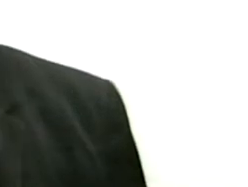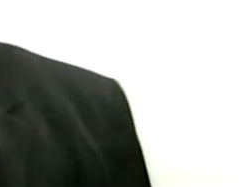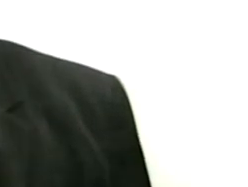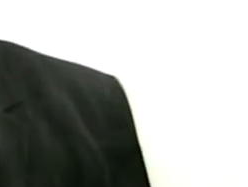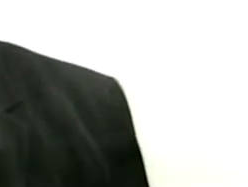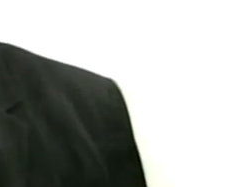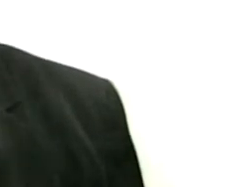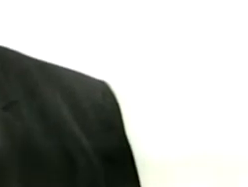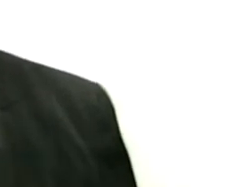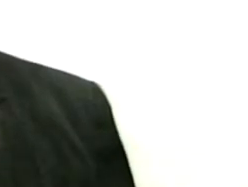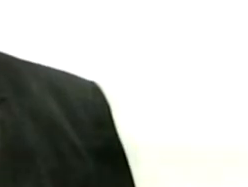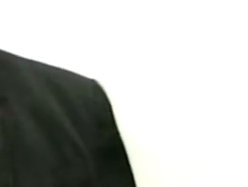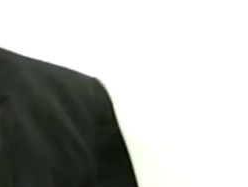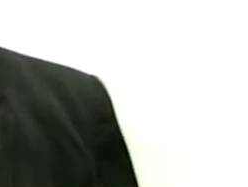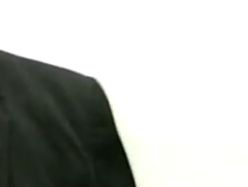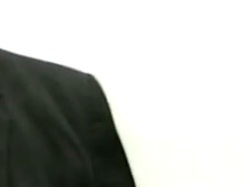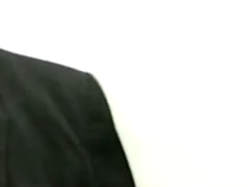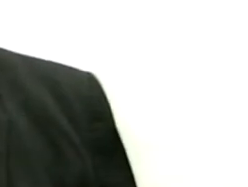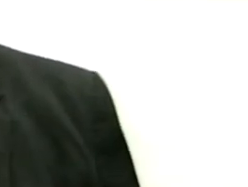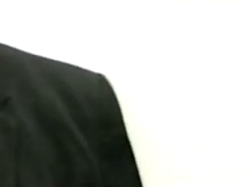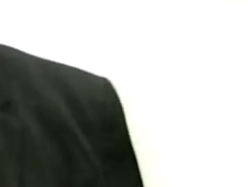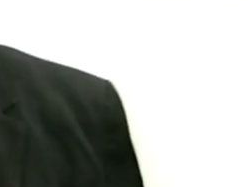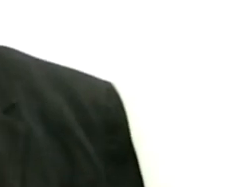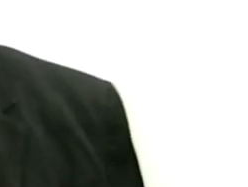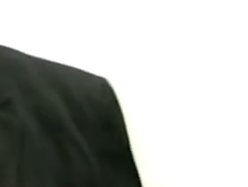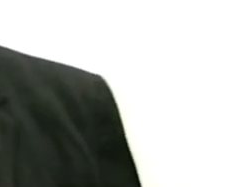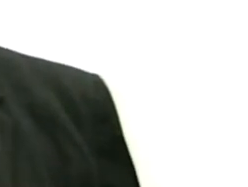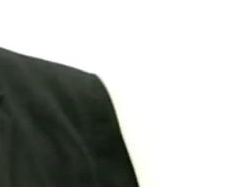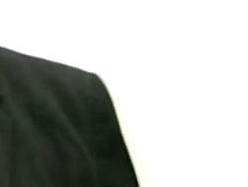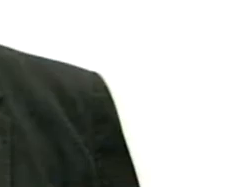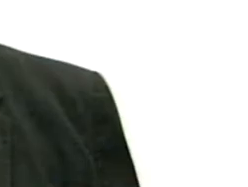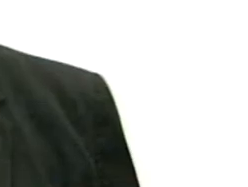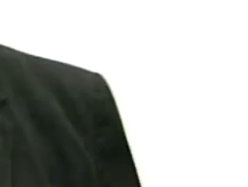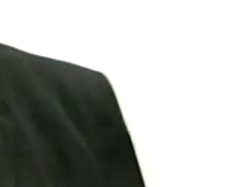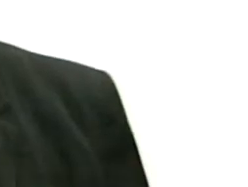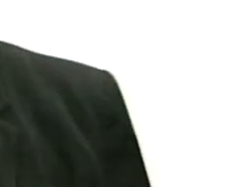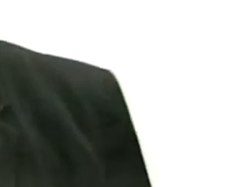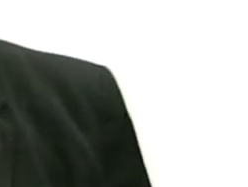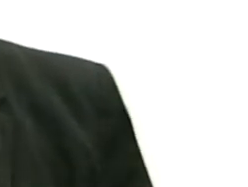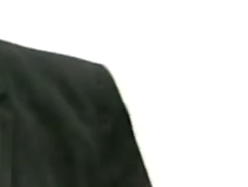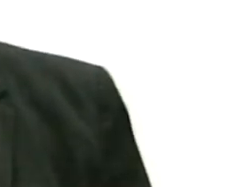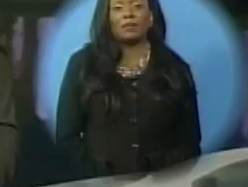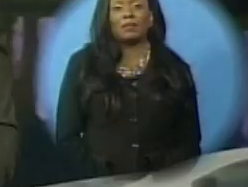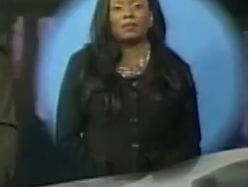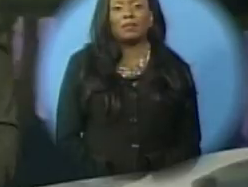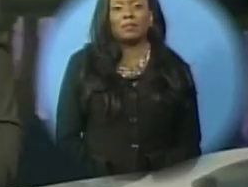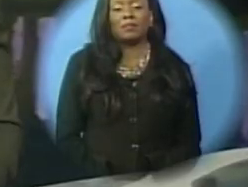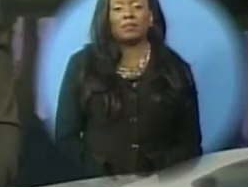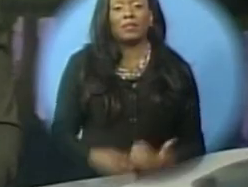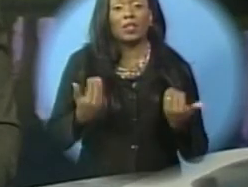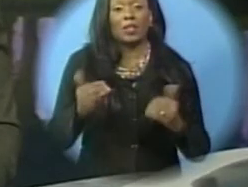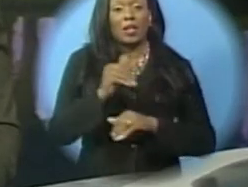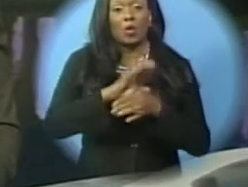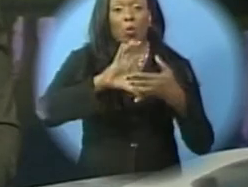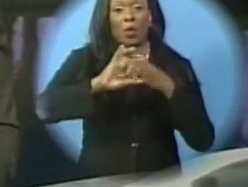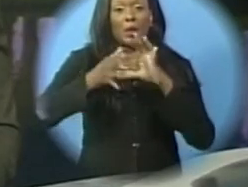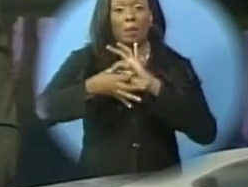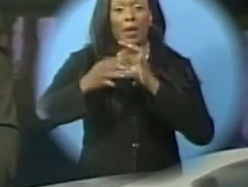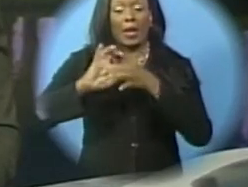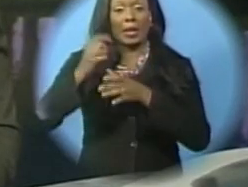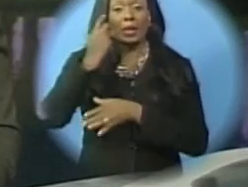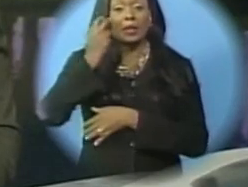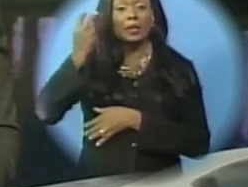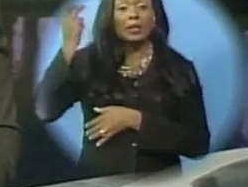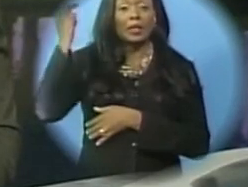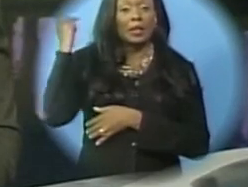program, Demond Simpri, Daniel Titus, and our Olympic hopeful, Alex Sobers. Tonight's Olympic moment,